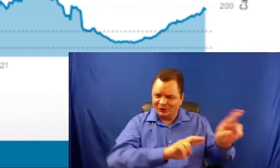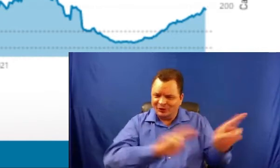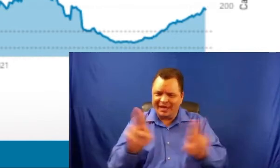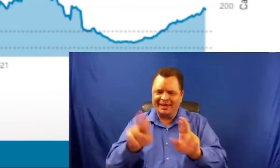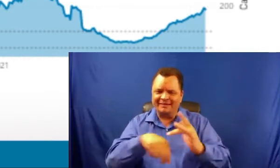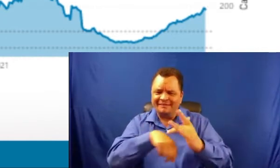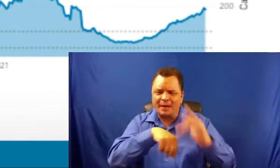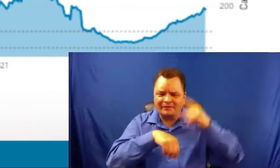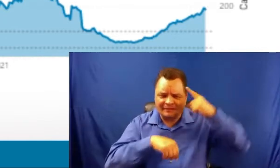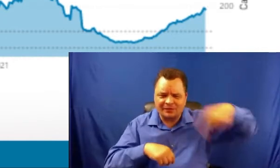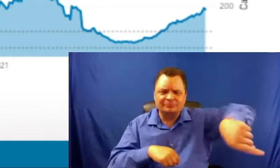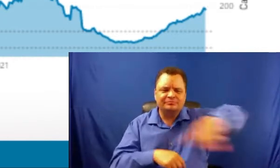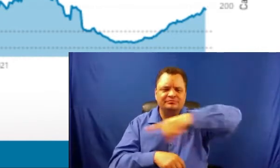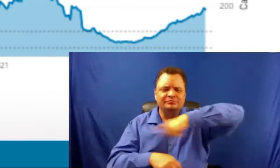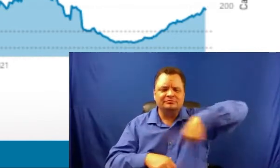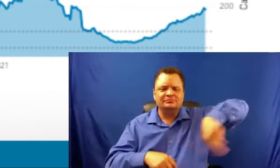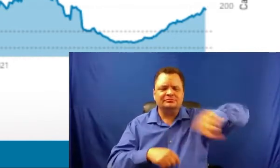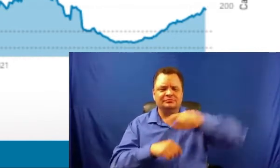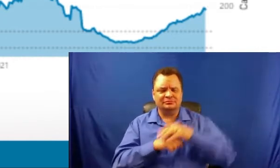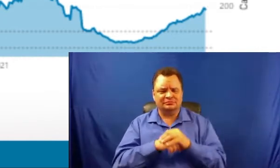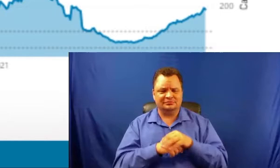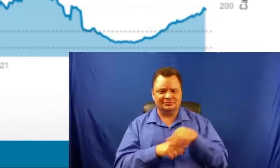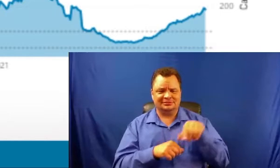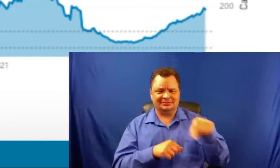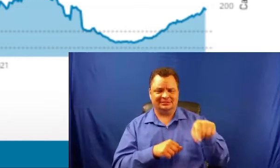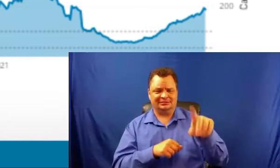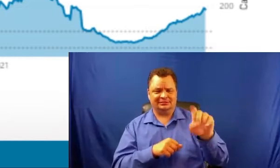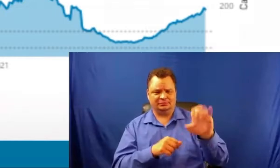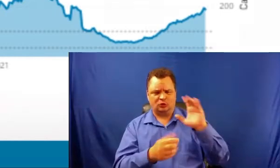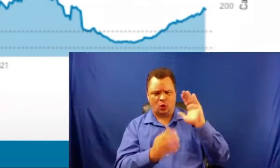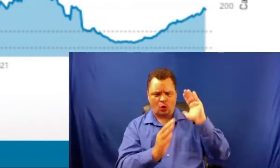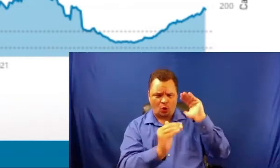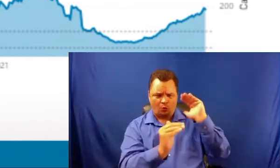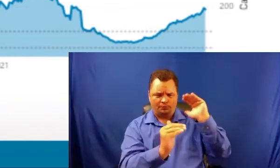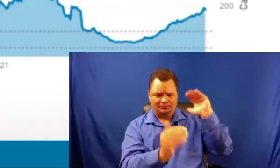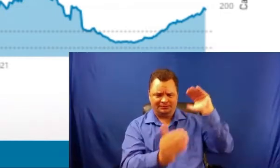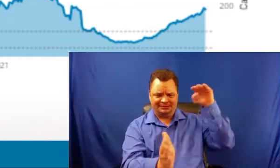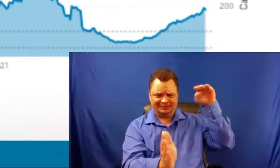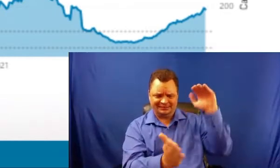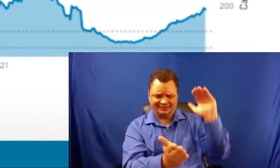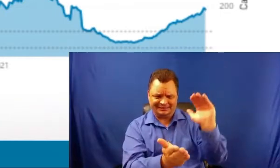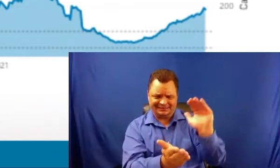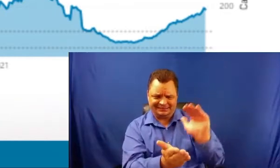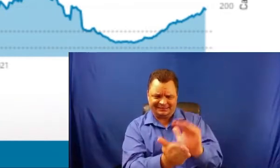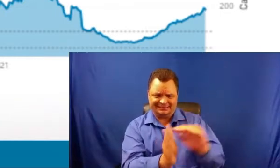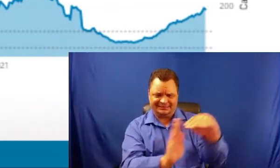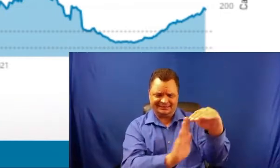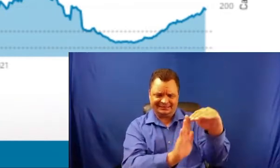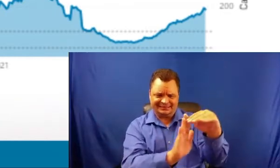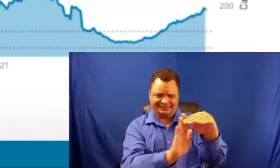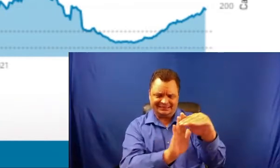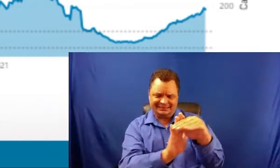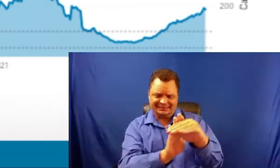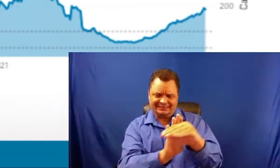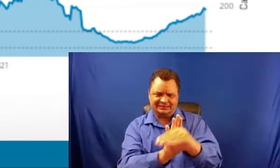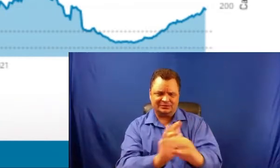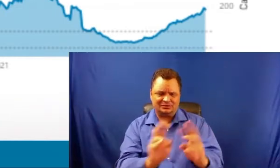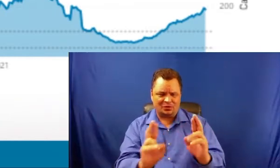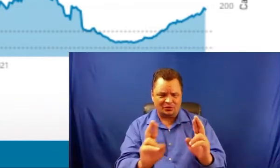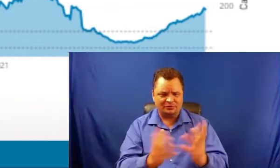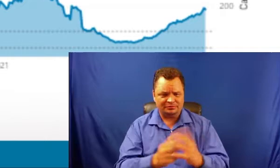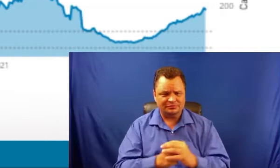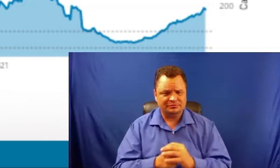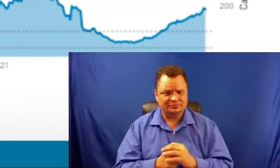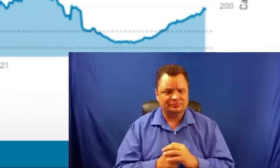in December. And you can see then we fell down to a lower level, but interestingly, we never got to an incidence level that